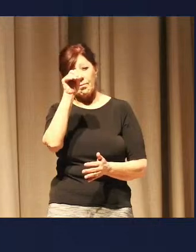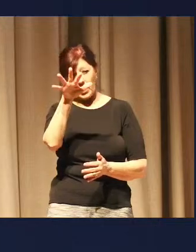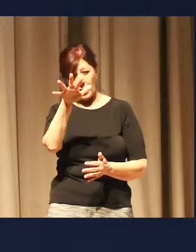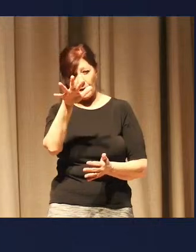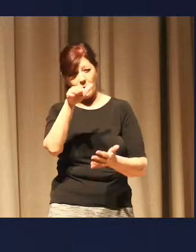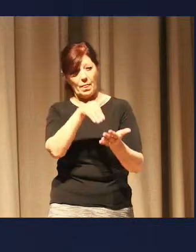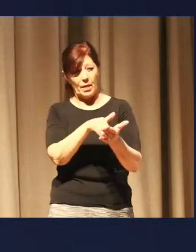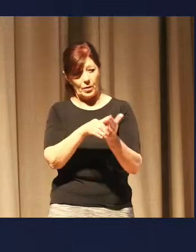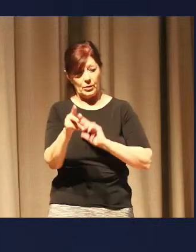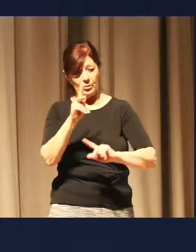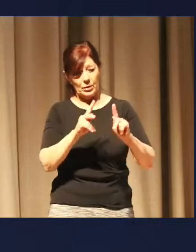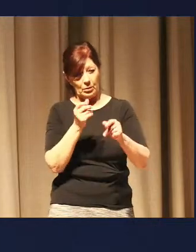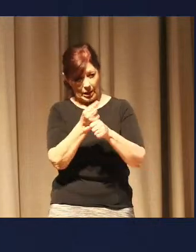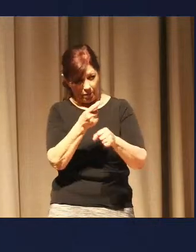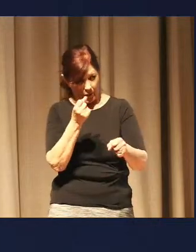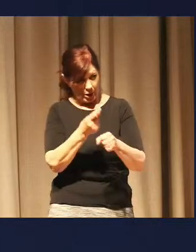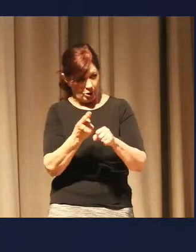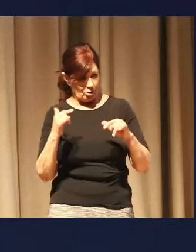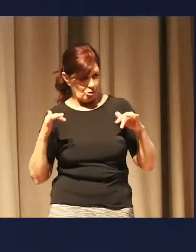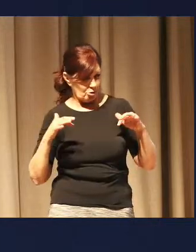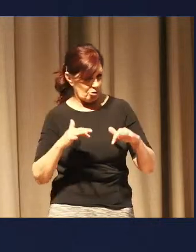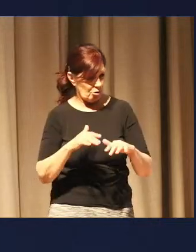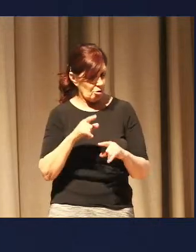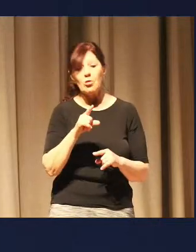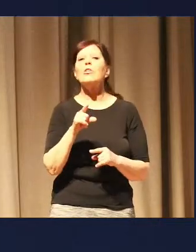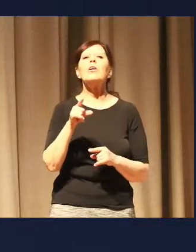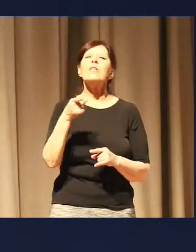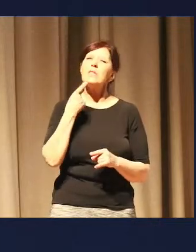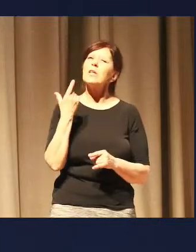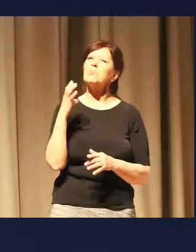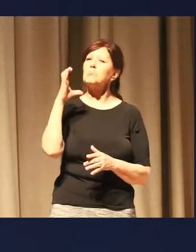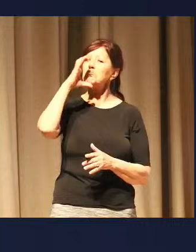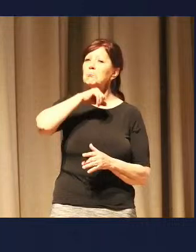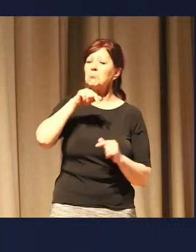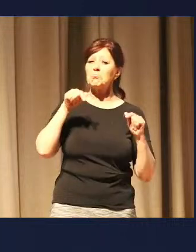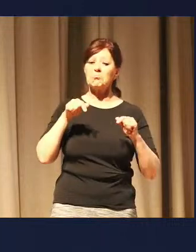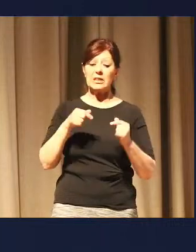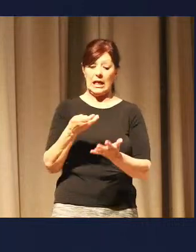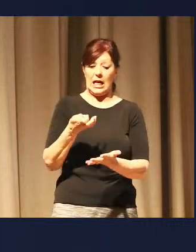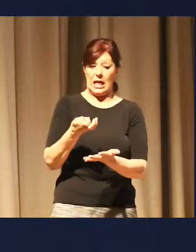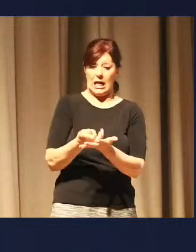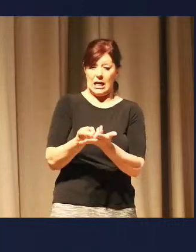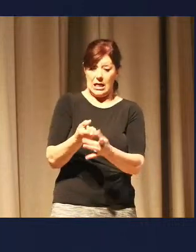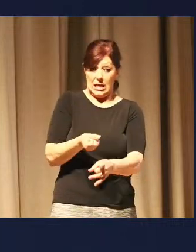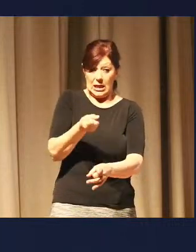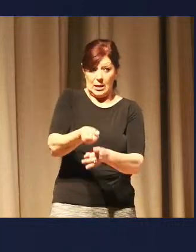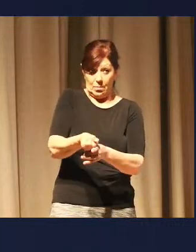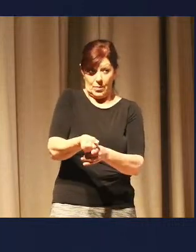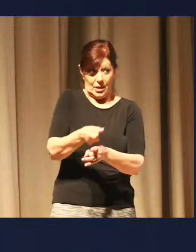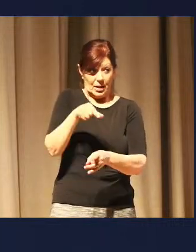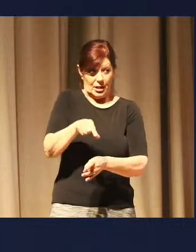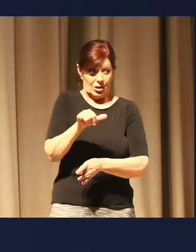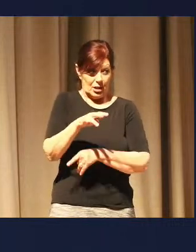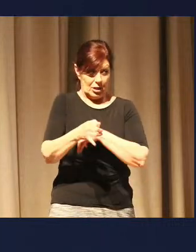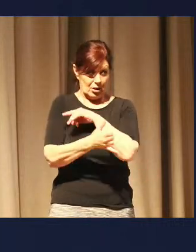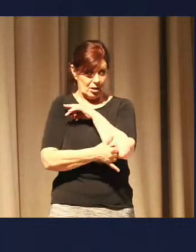205,000 visitors a year, UBRI estimated that the museum's economic impact in Erie County would increase by